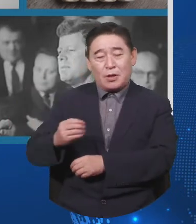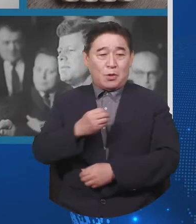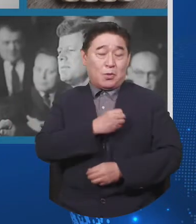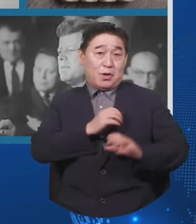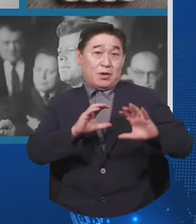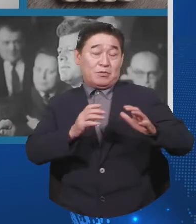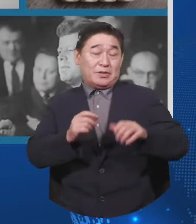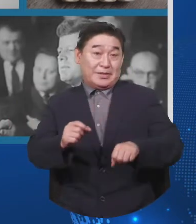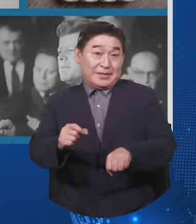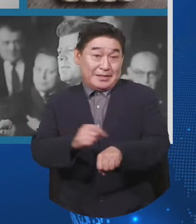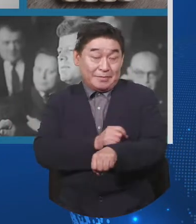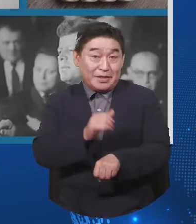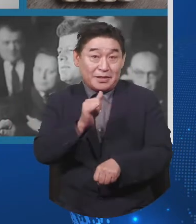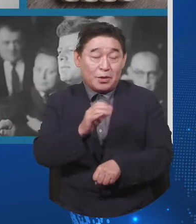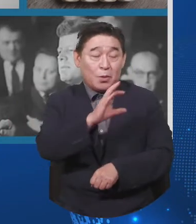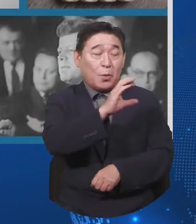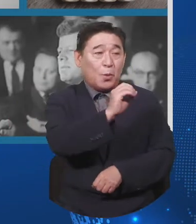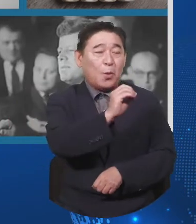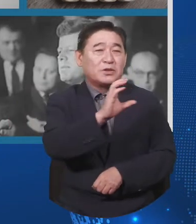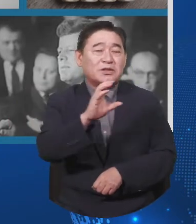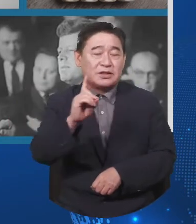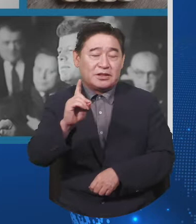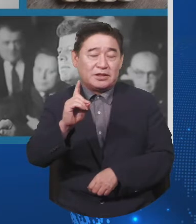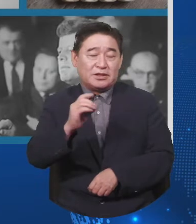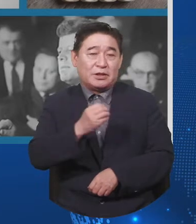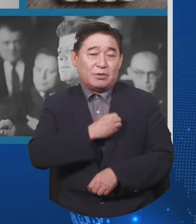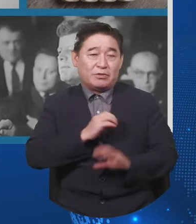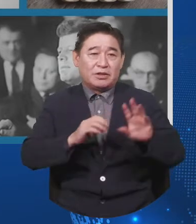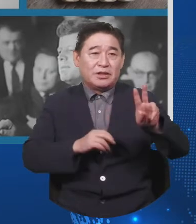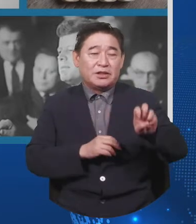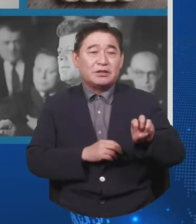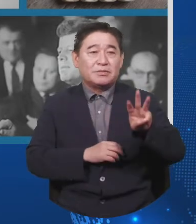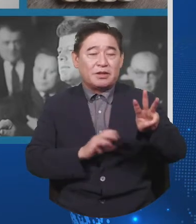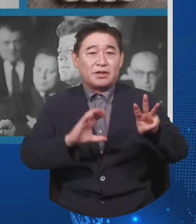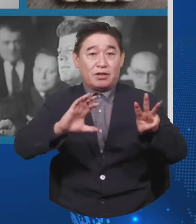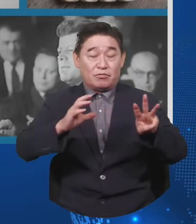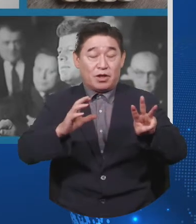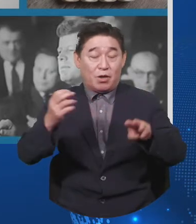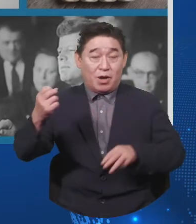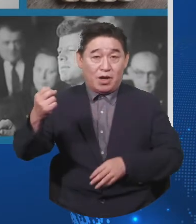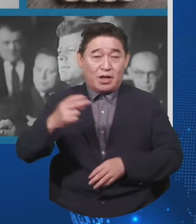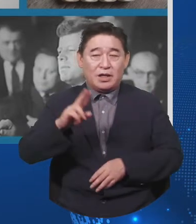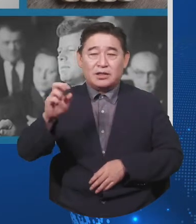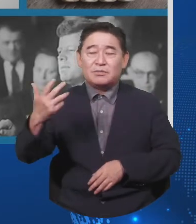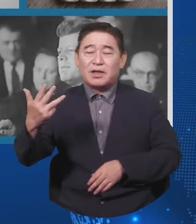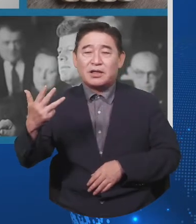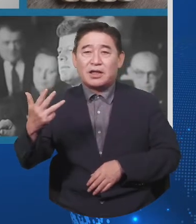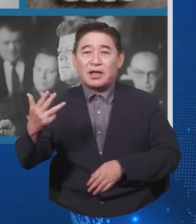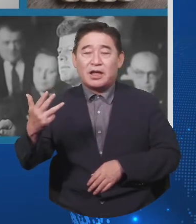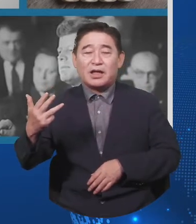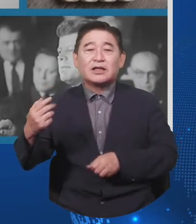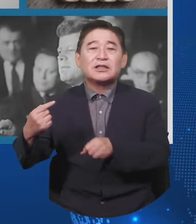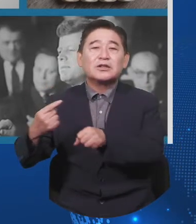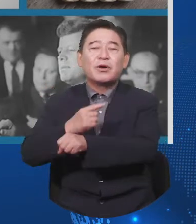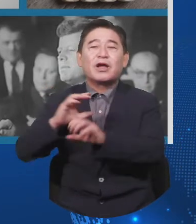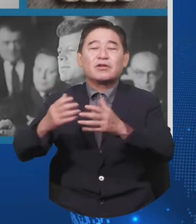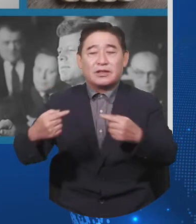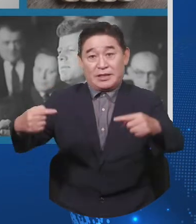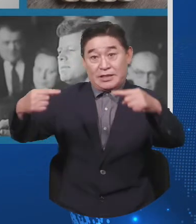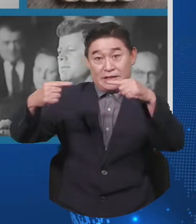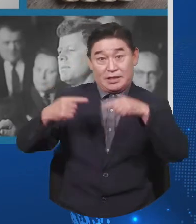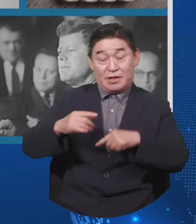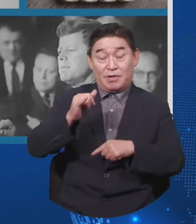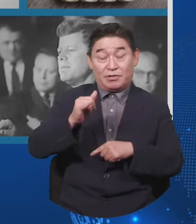53 members, 25 OECD countries and 28 non-OECD members, and it's a place